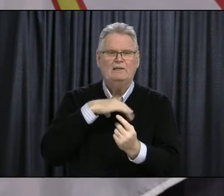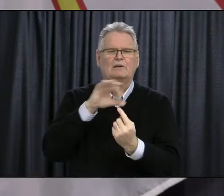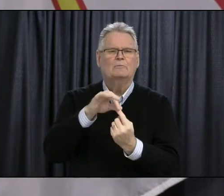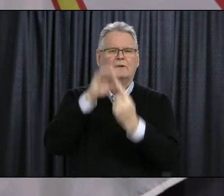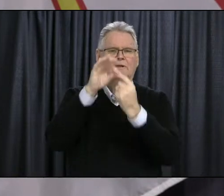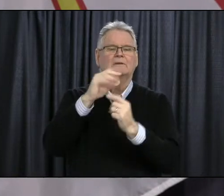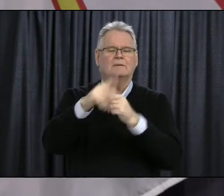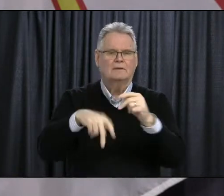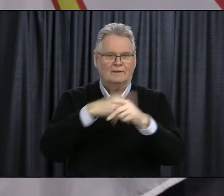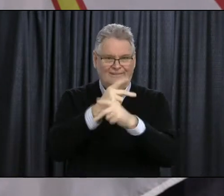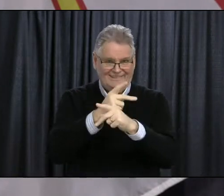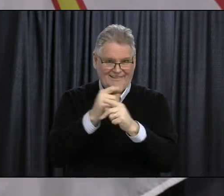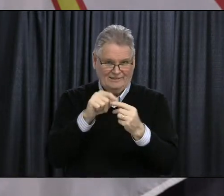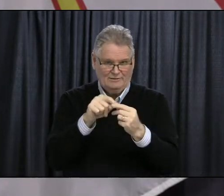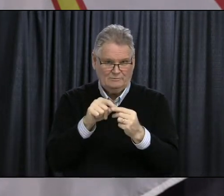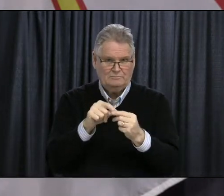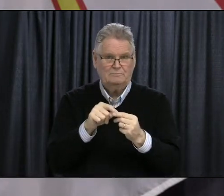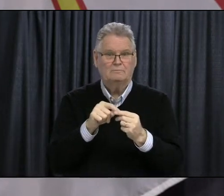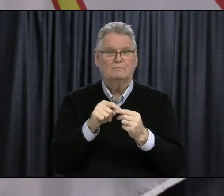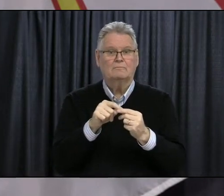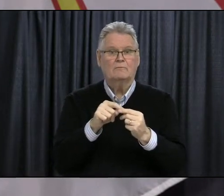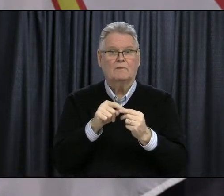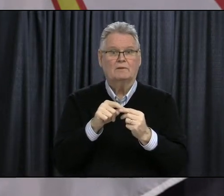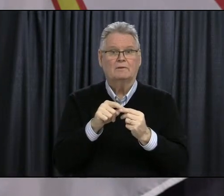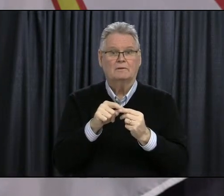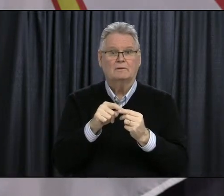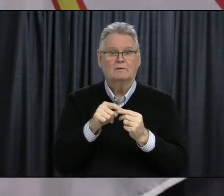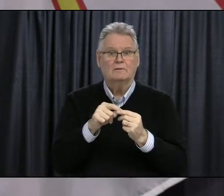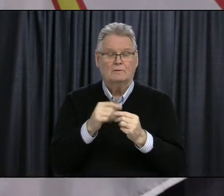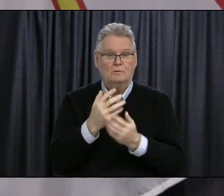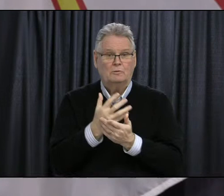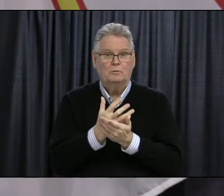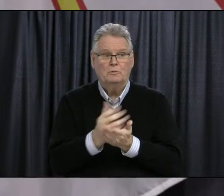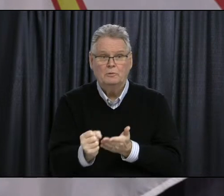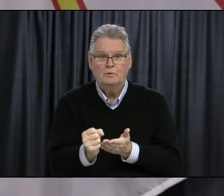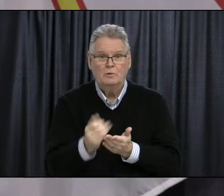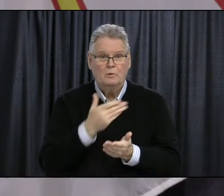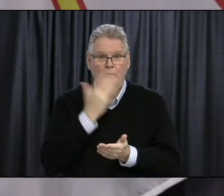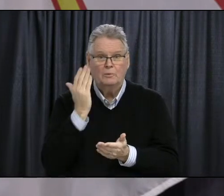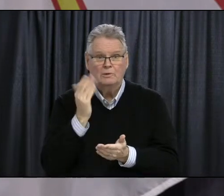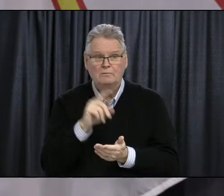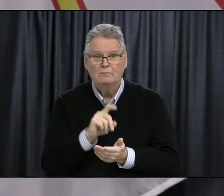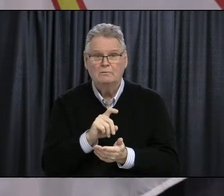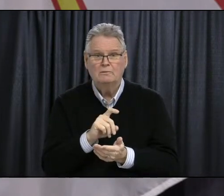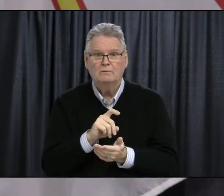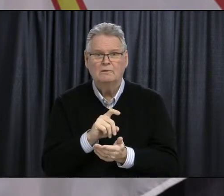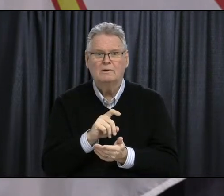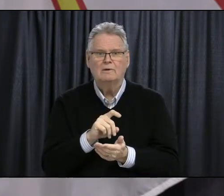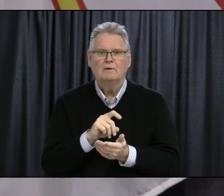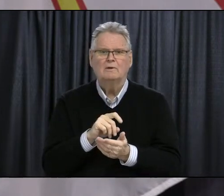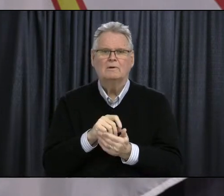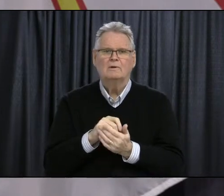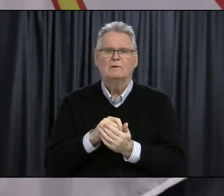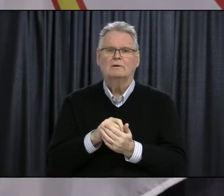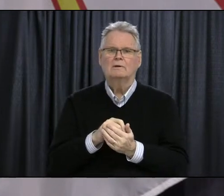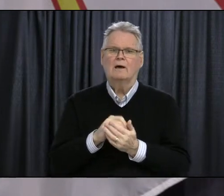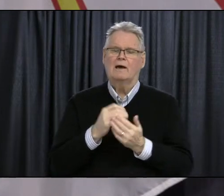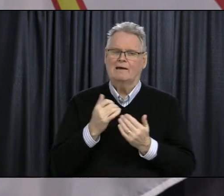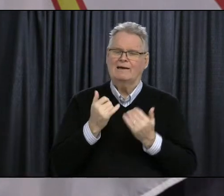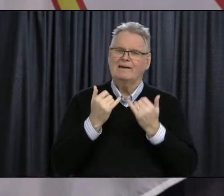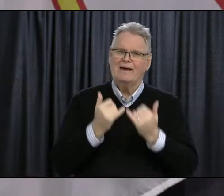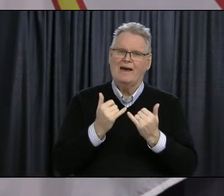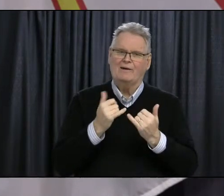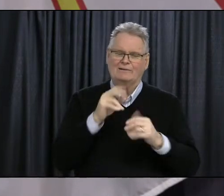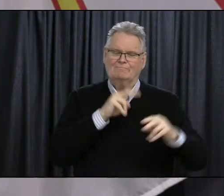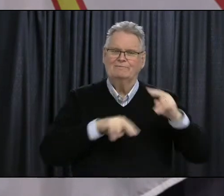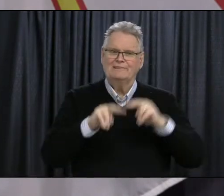advised as to our concerns about that. So, we'll have to let you know, I guess, what happens with that. But ultimately,